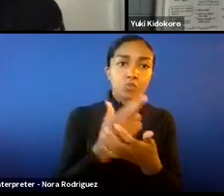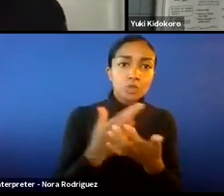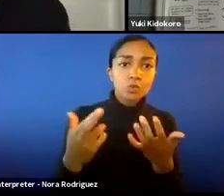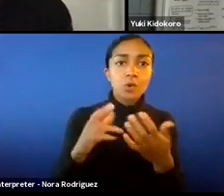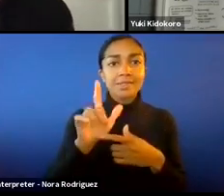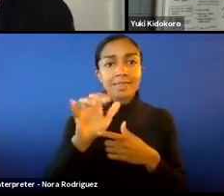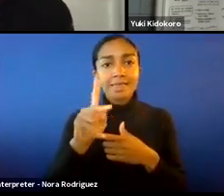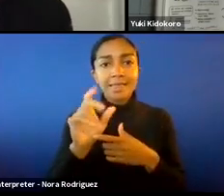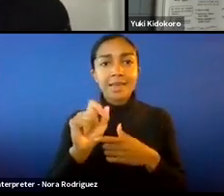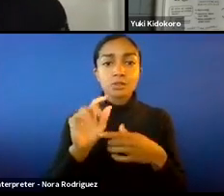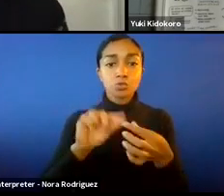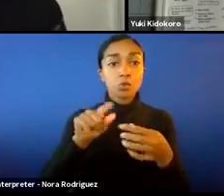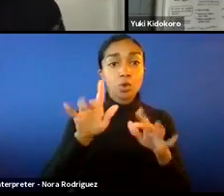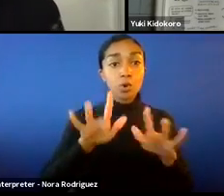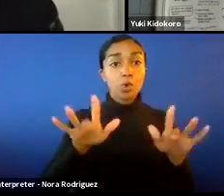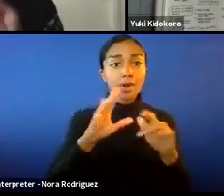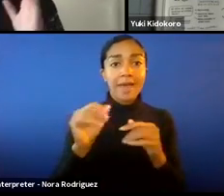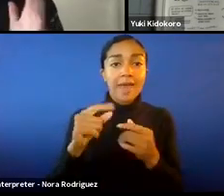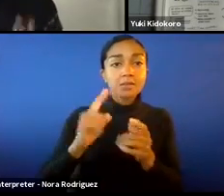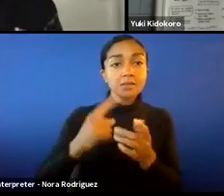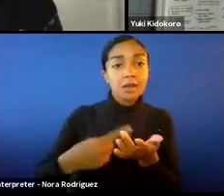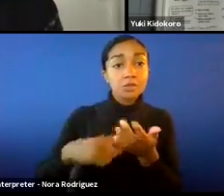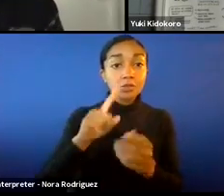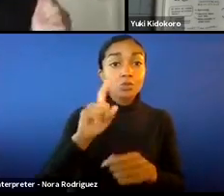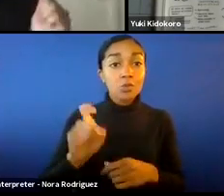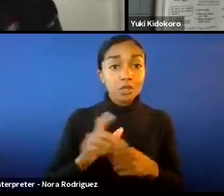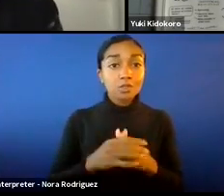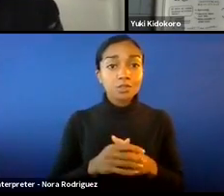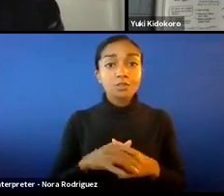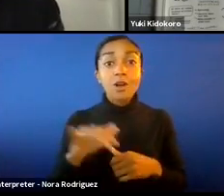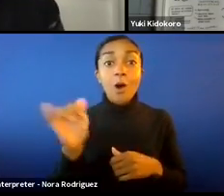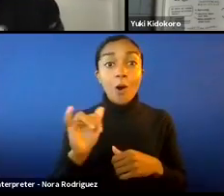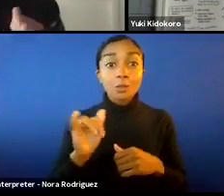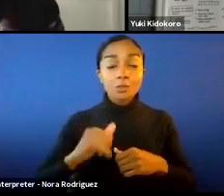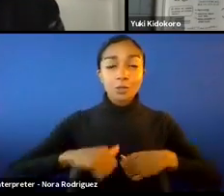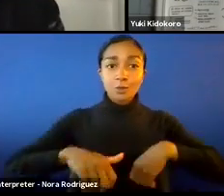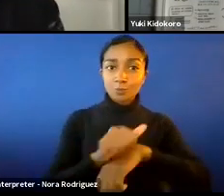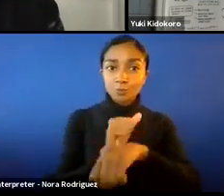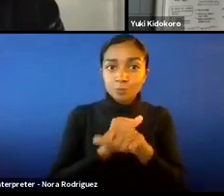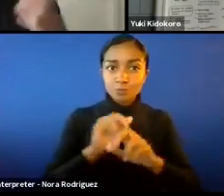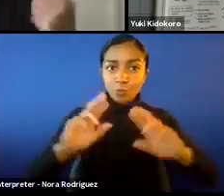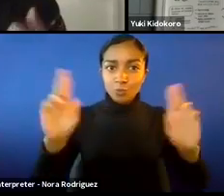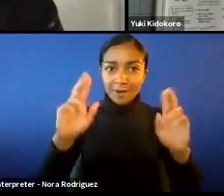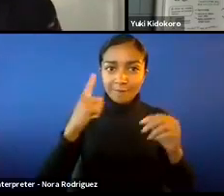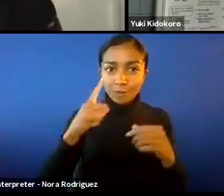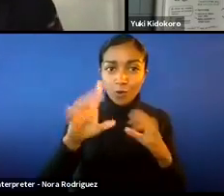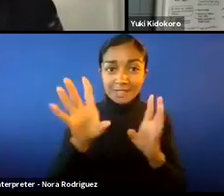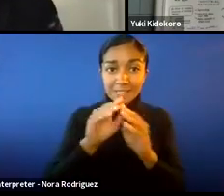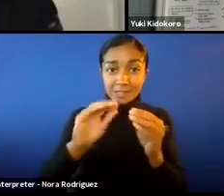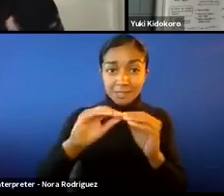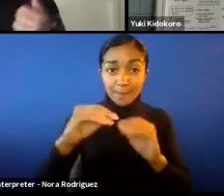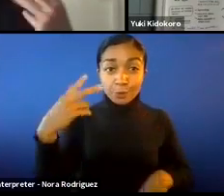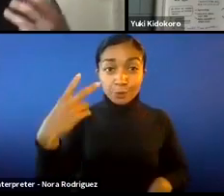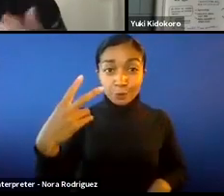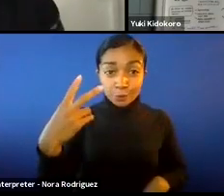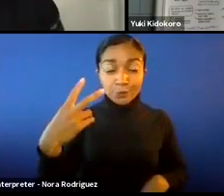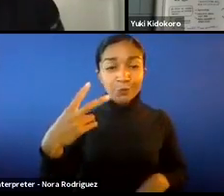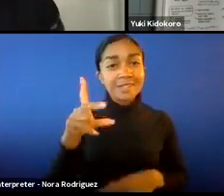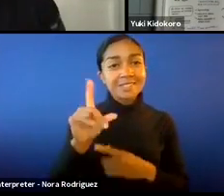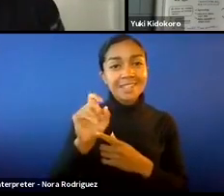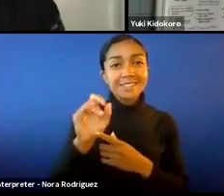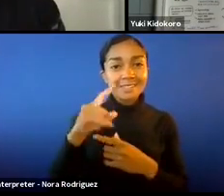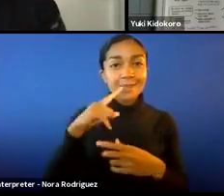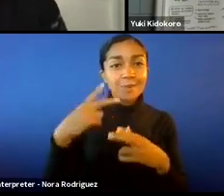discussion questions. Also, get ready for session 2. As Desi mentioned, we're going to be deep diving into deep strategies